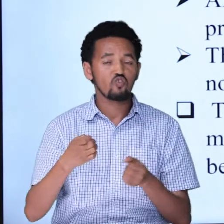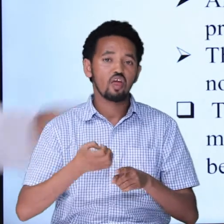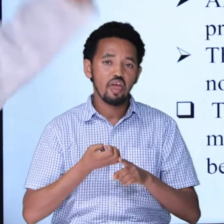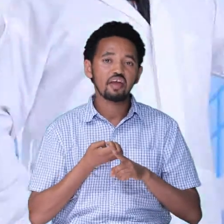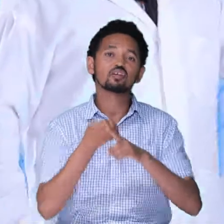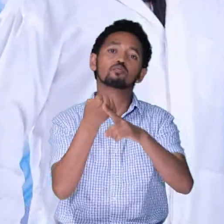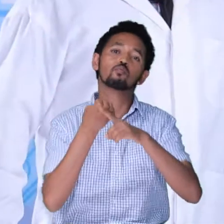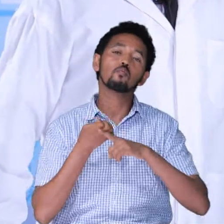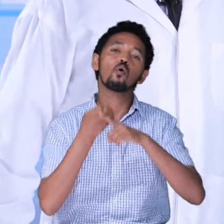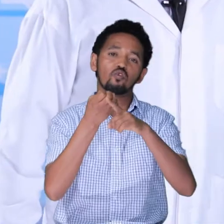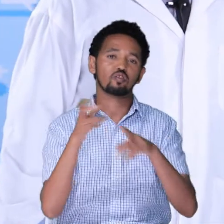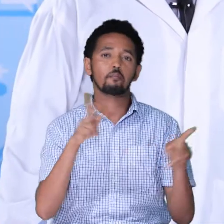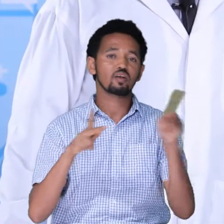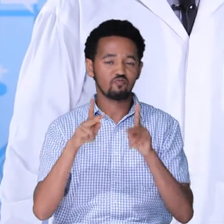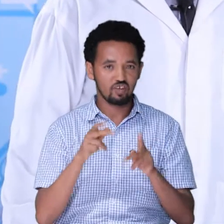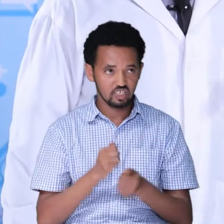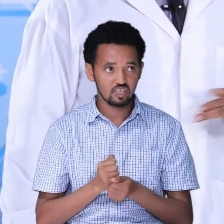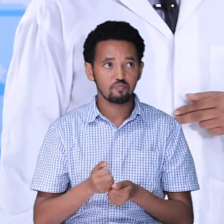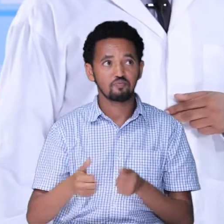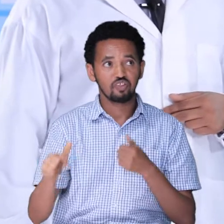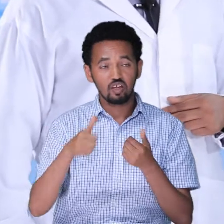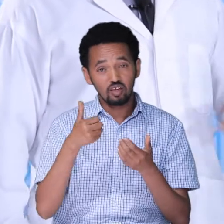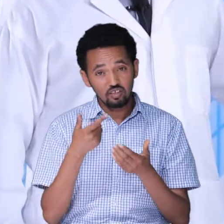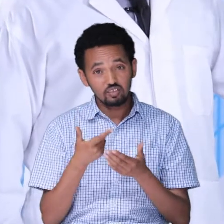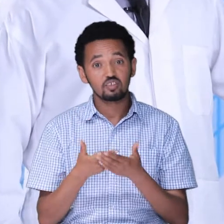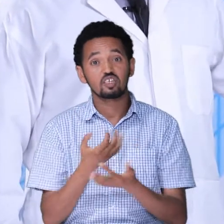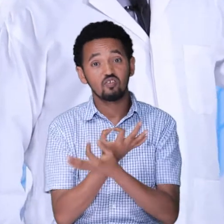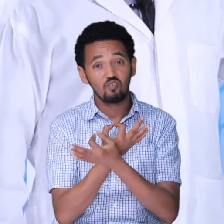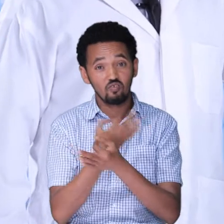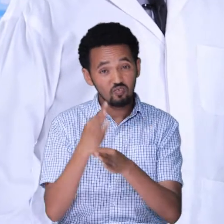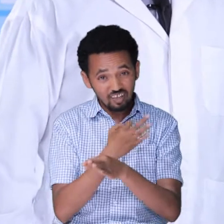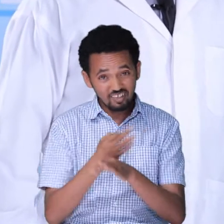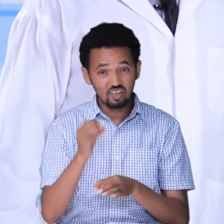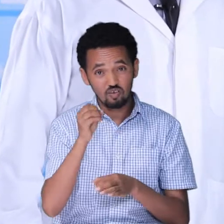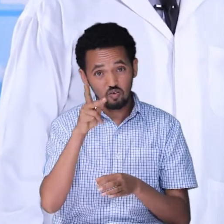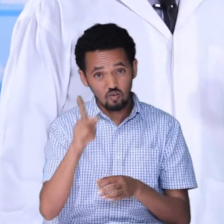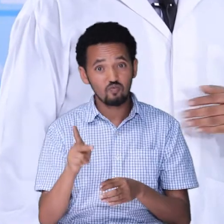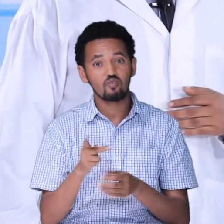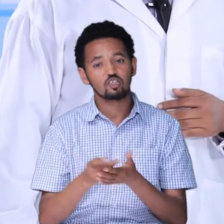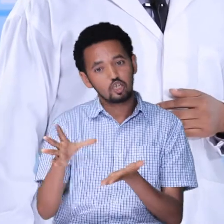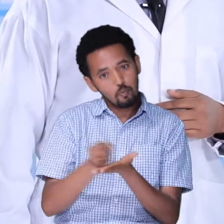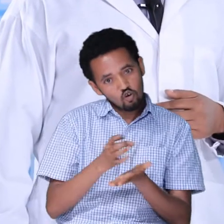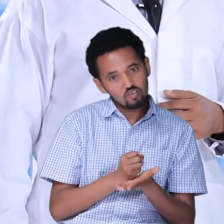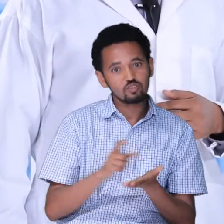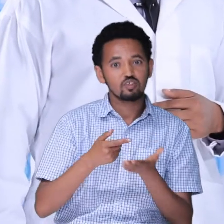purpose. The colonial regime made little effort to establish factories that would produce the